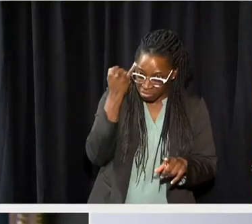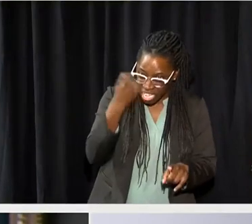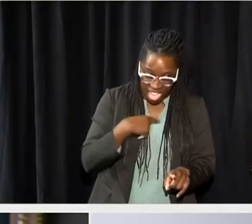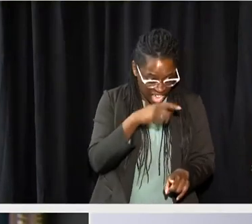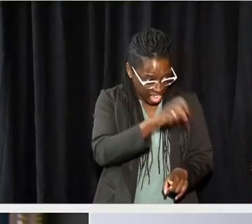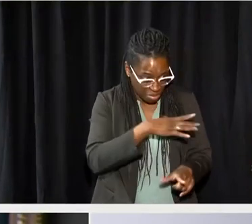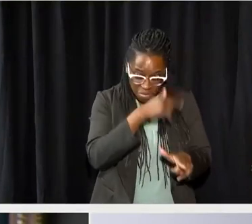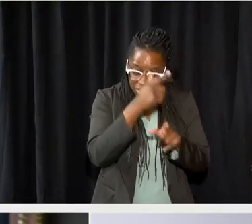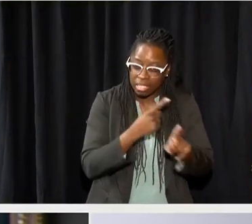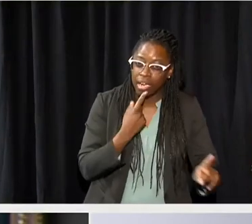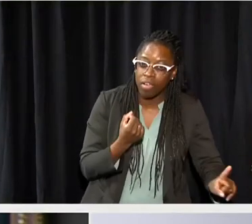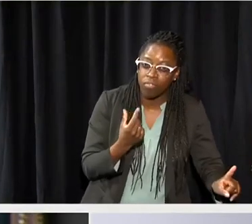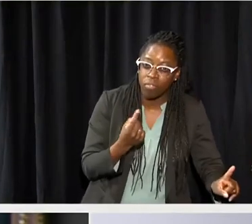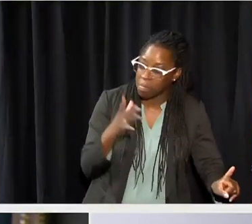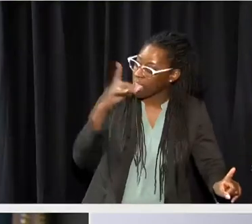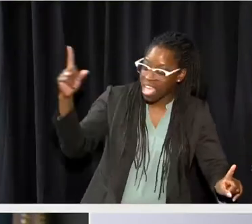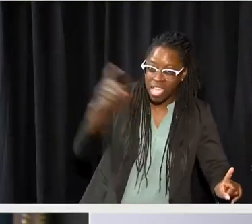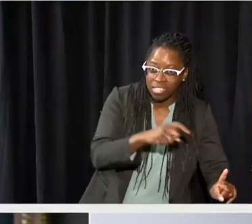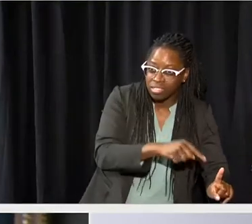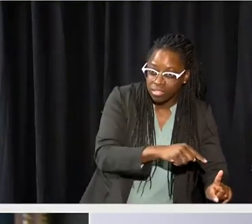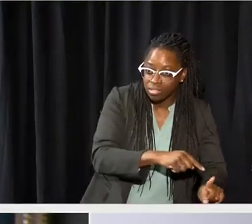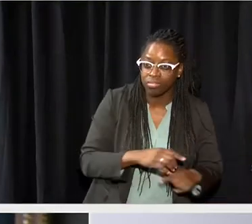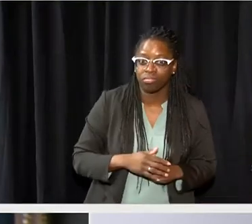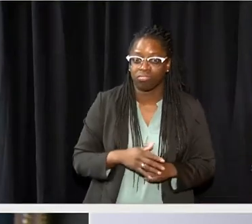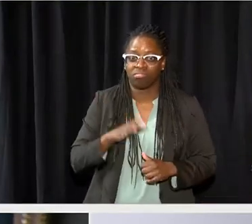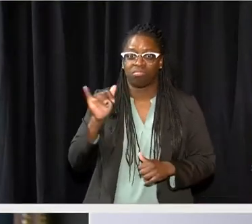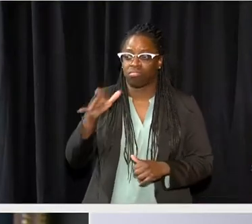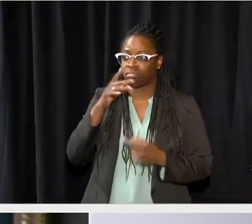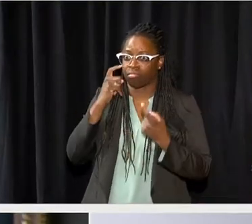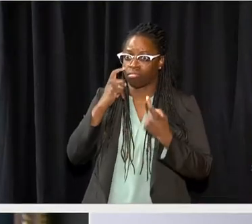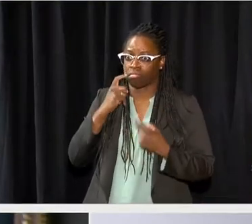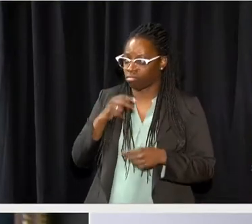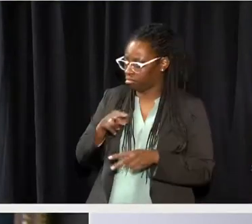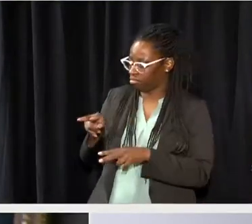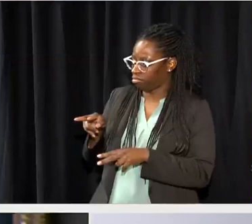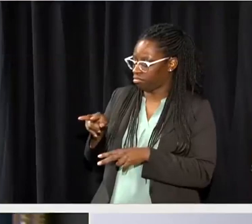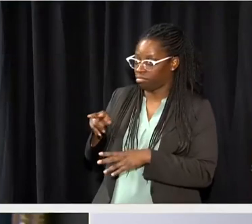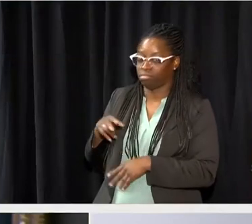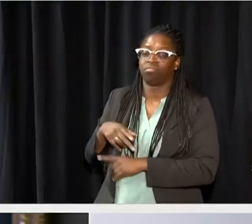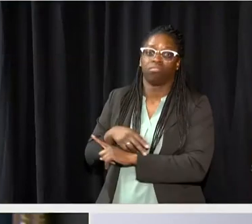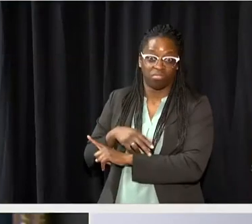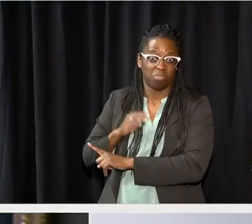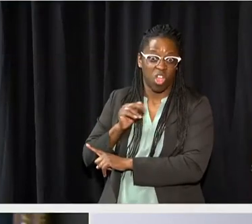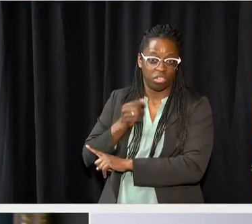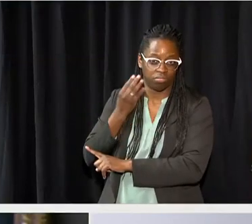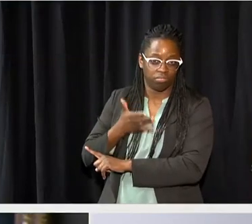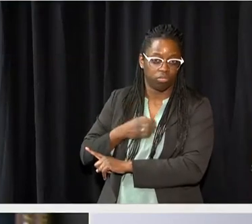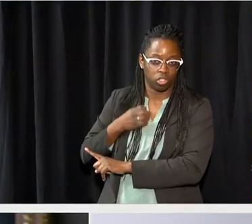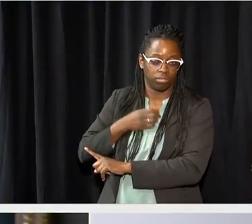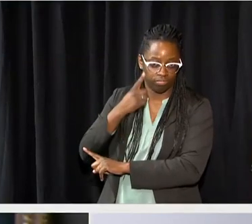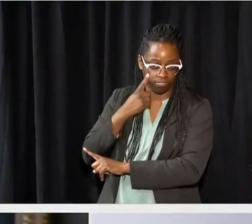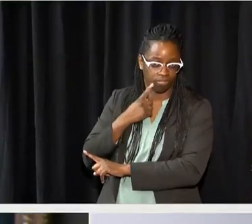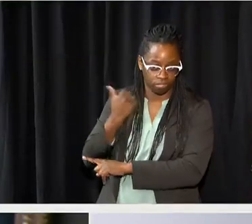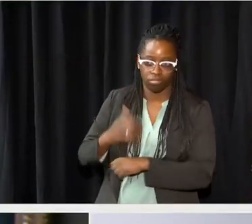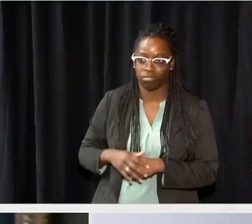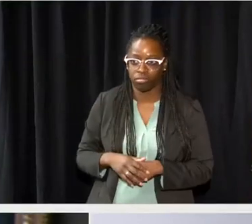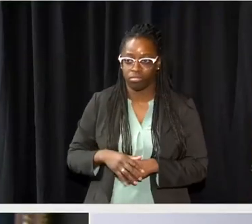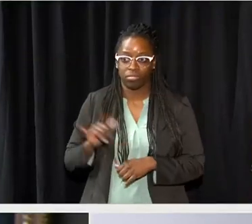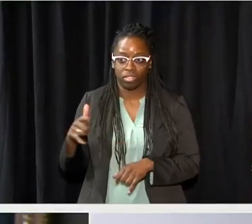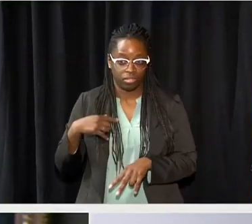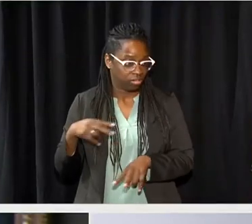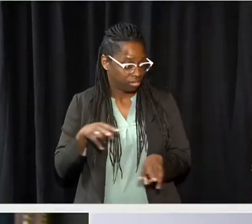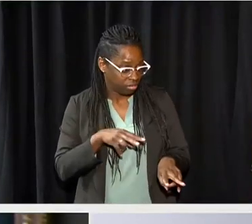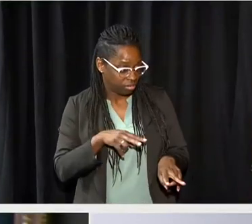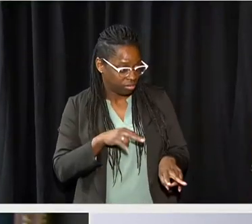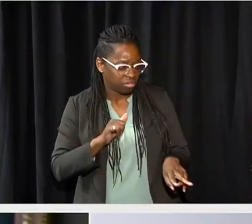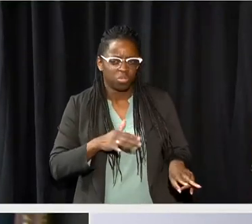You do what you have to do. People do what they have to do. I understand that. And as I